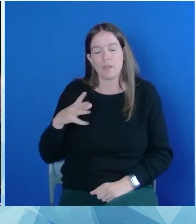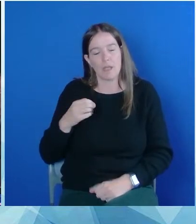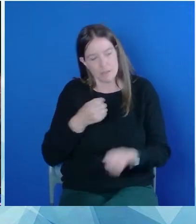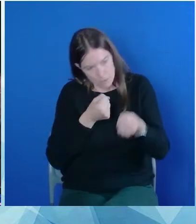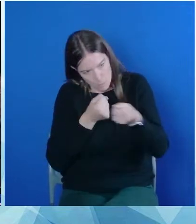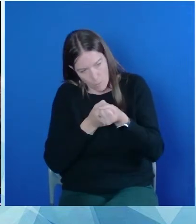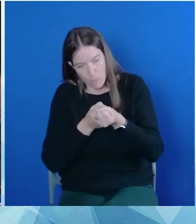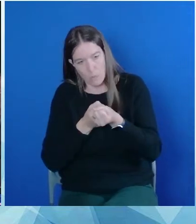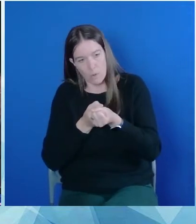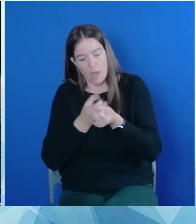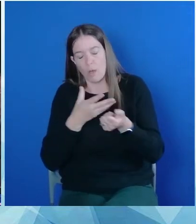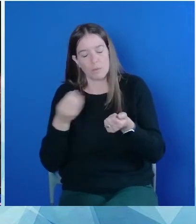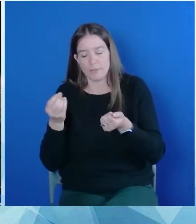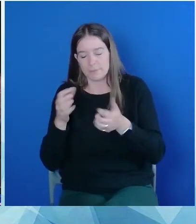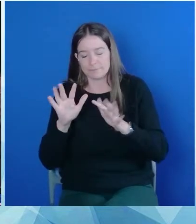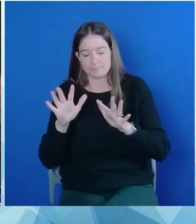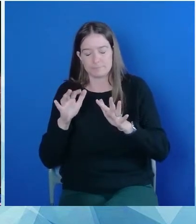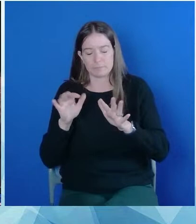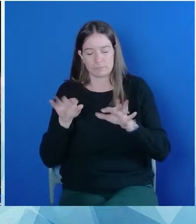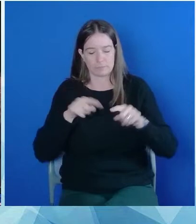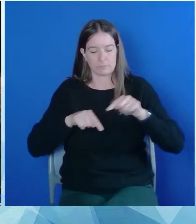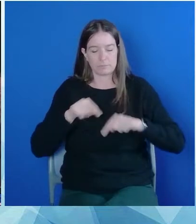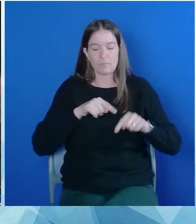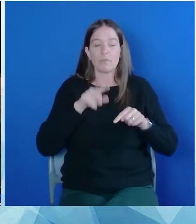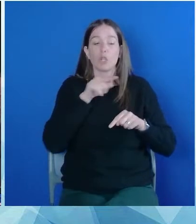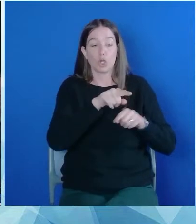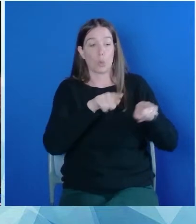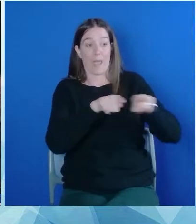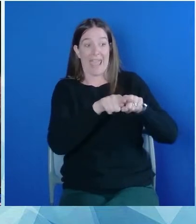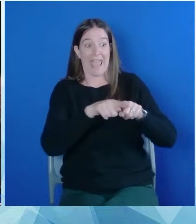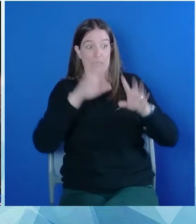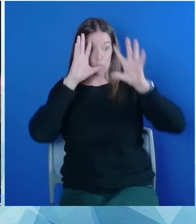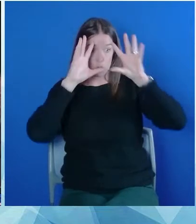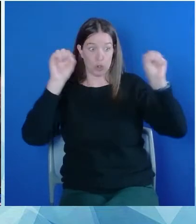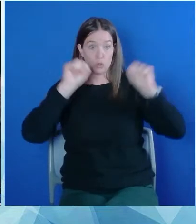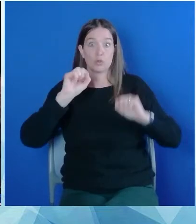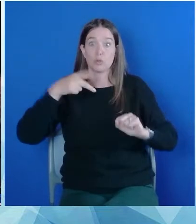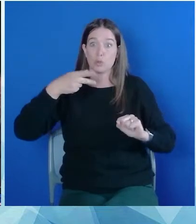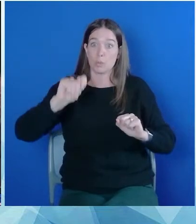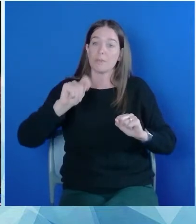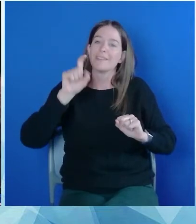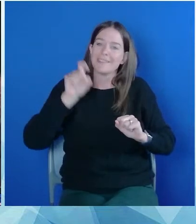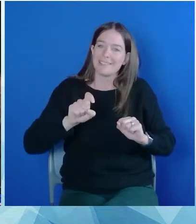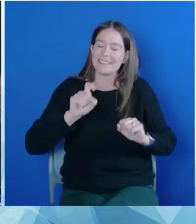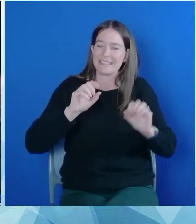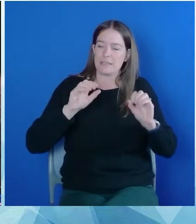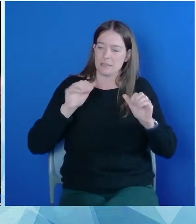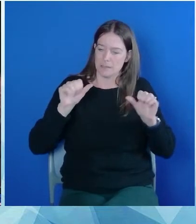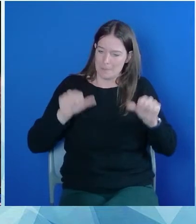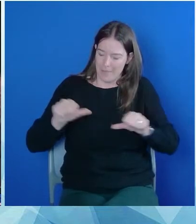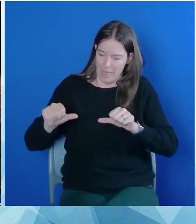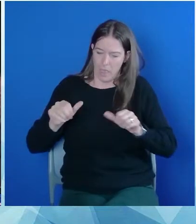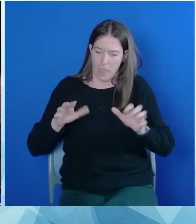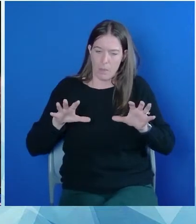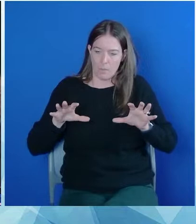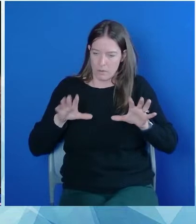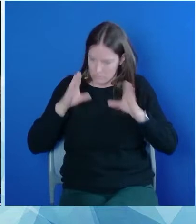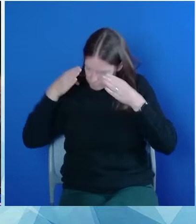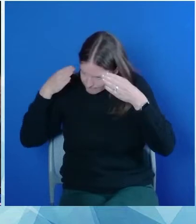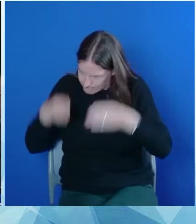superintendent, need to be able to do that rather than be distracted by those incidents that come up on a daily basis.